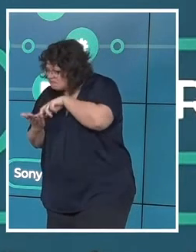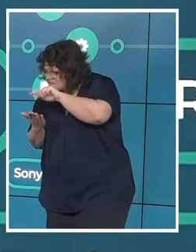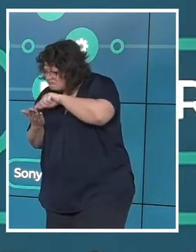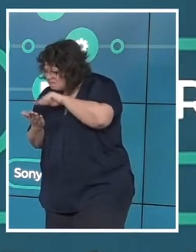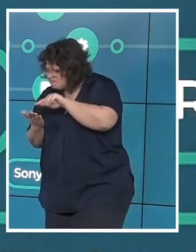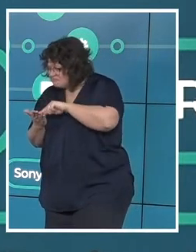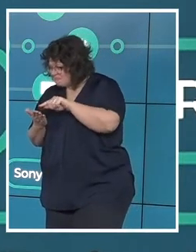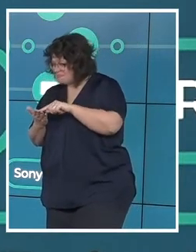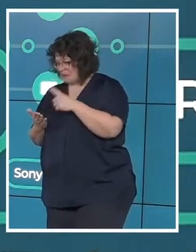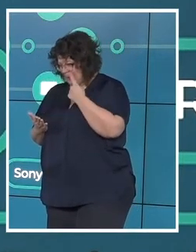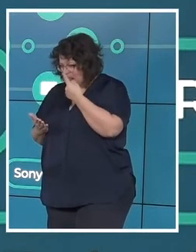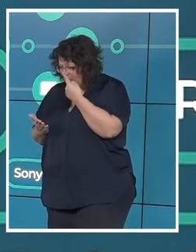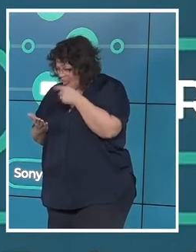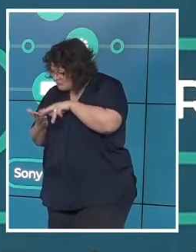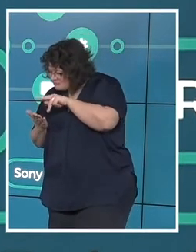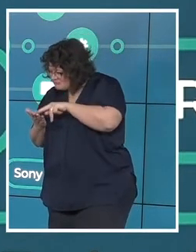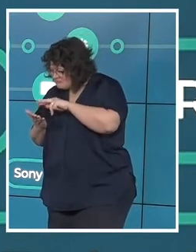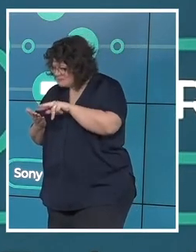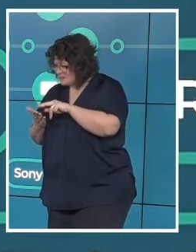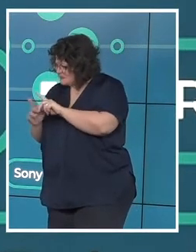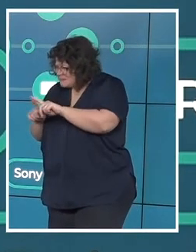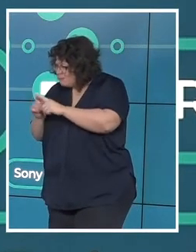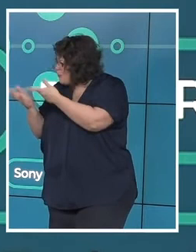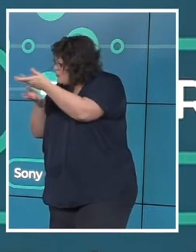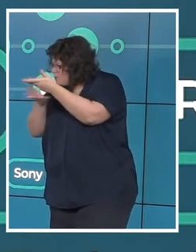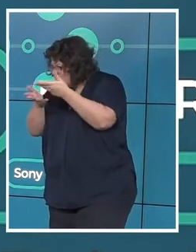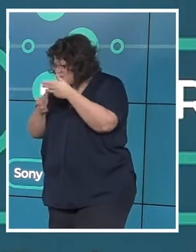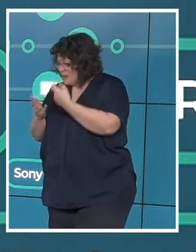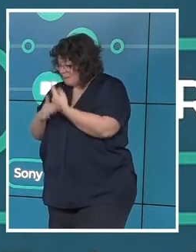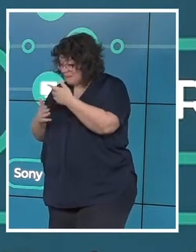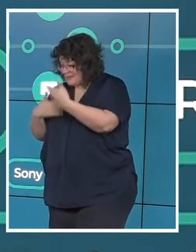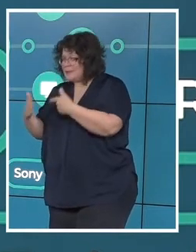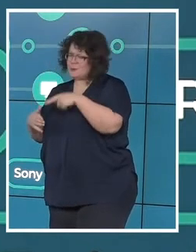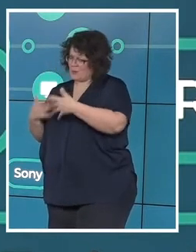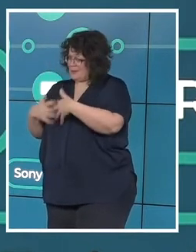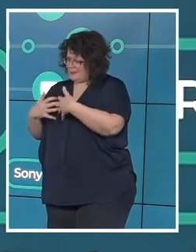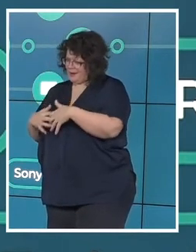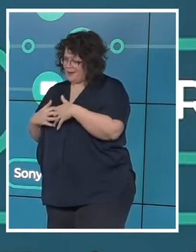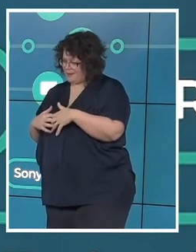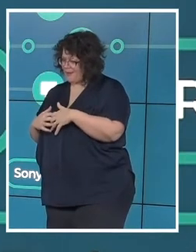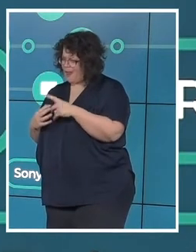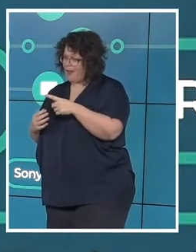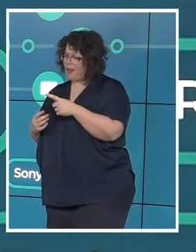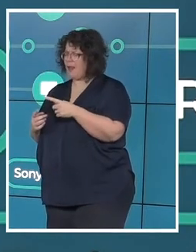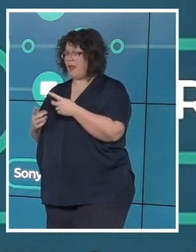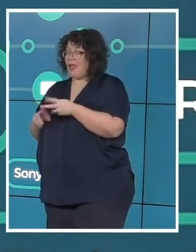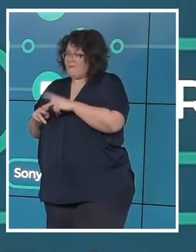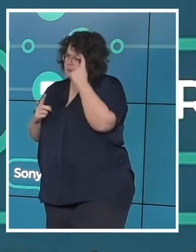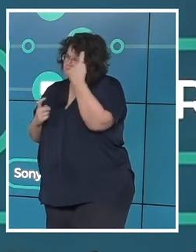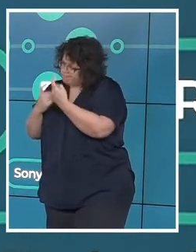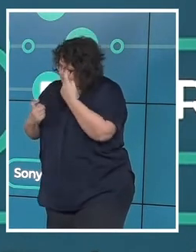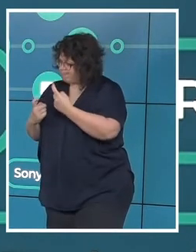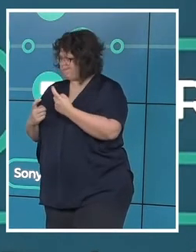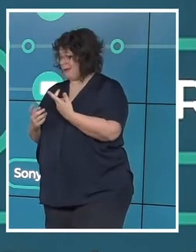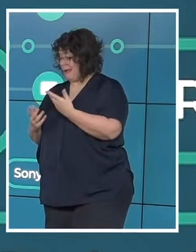done thoughtfully and accessibly, can empower a lot of people. So to answer your question, I get messages